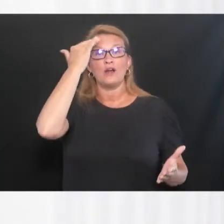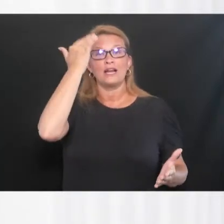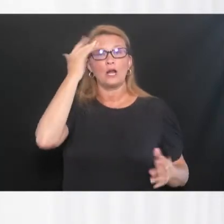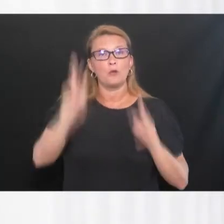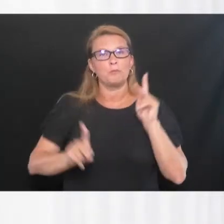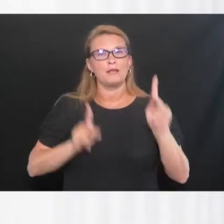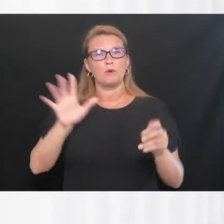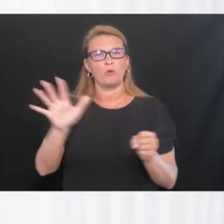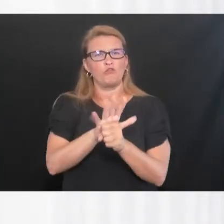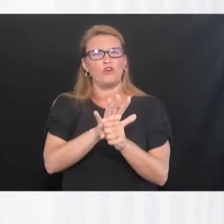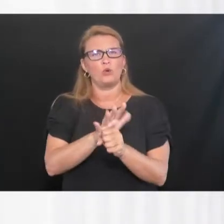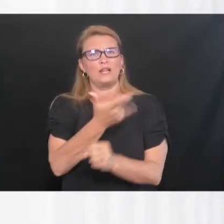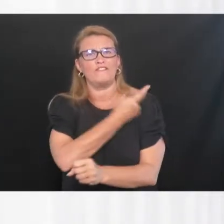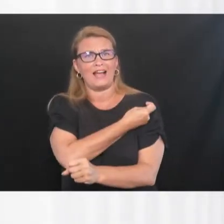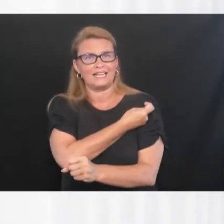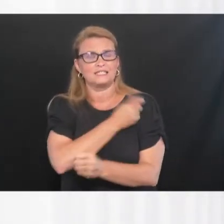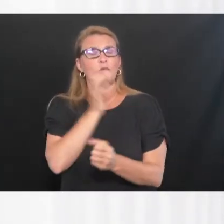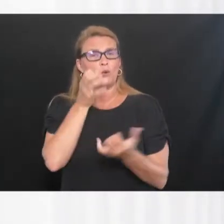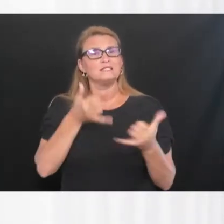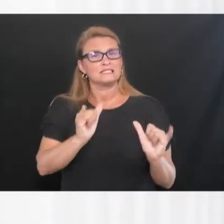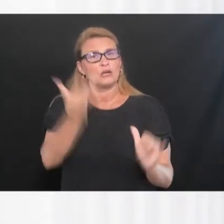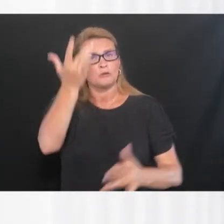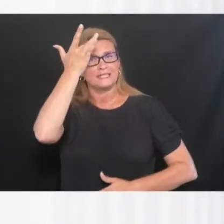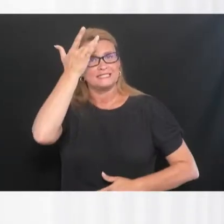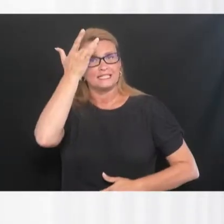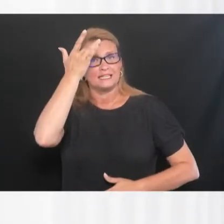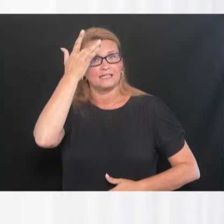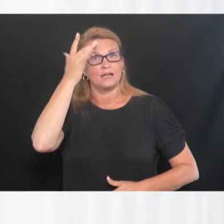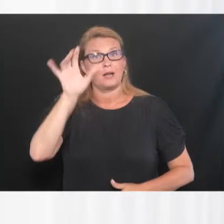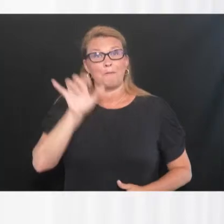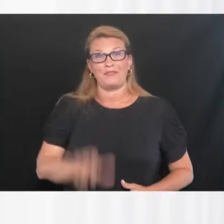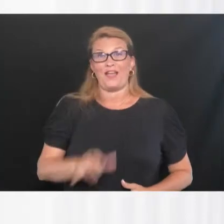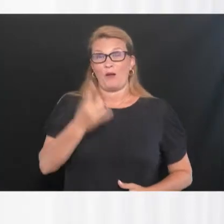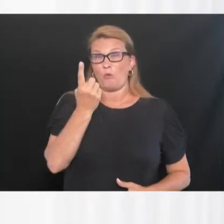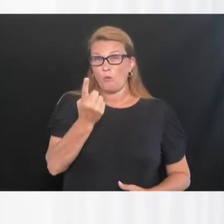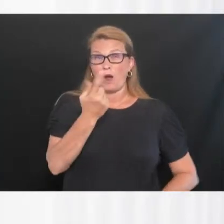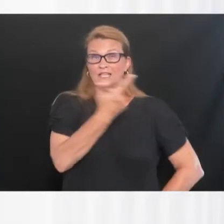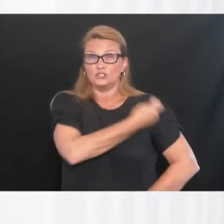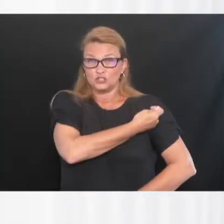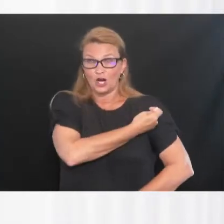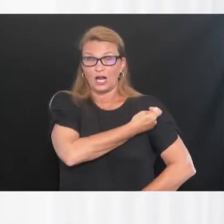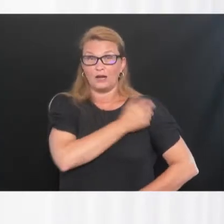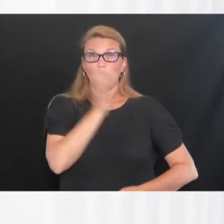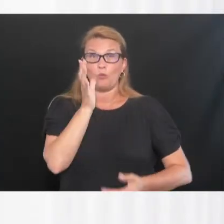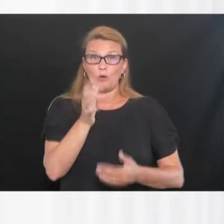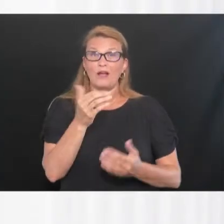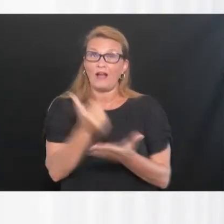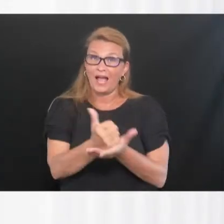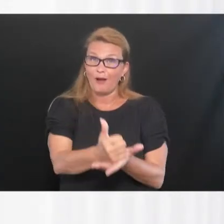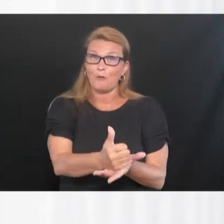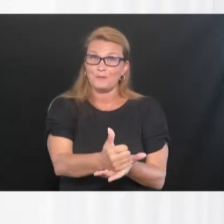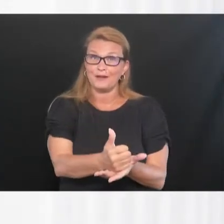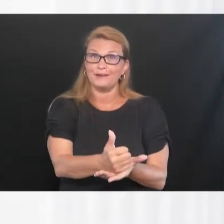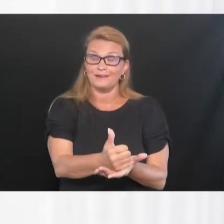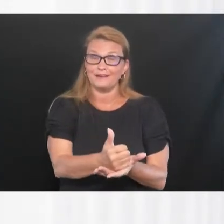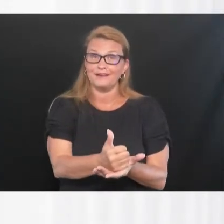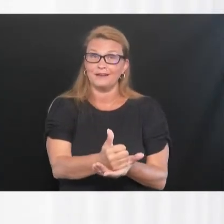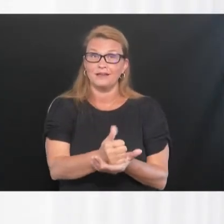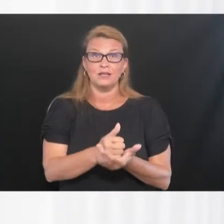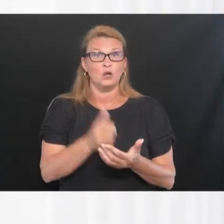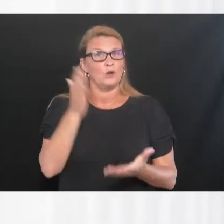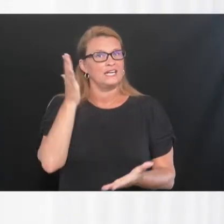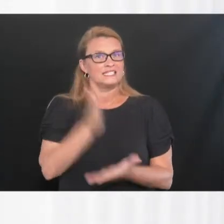vaccinated people are still going to get sick, but we know that even one dose will have an impact. We've got to quit